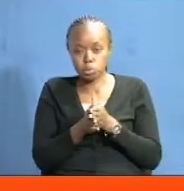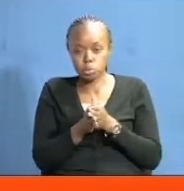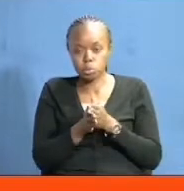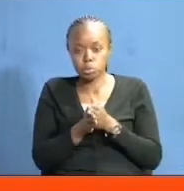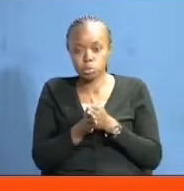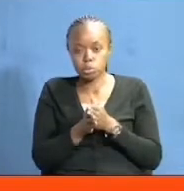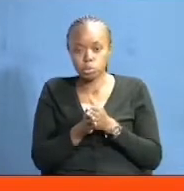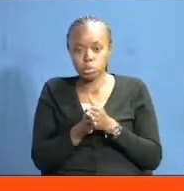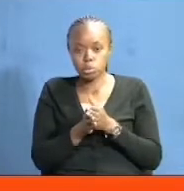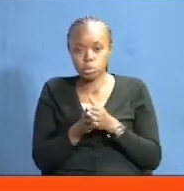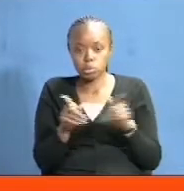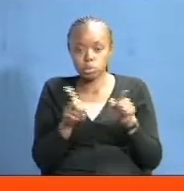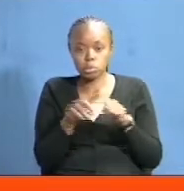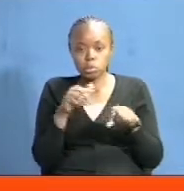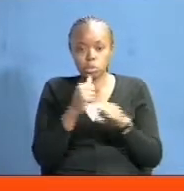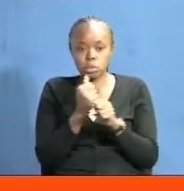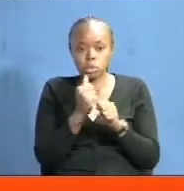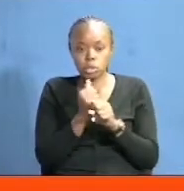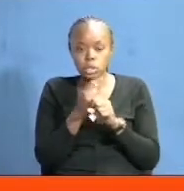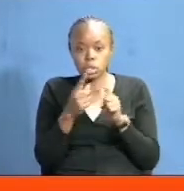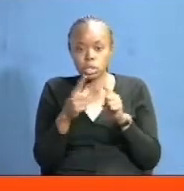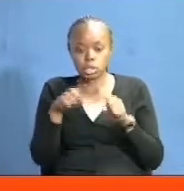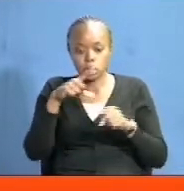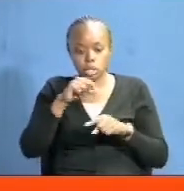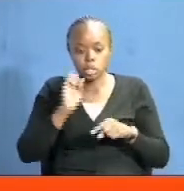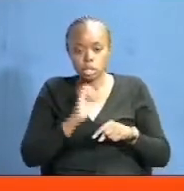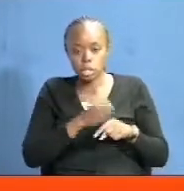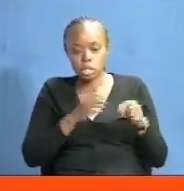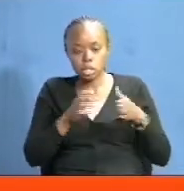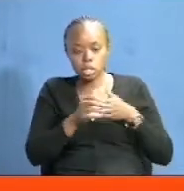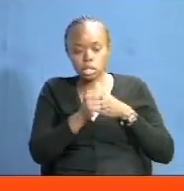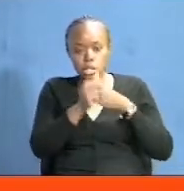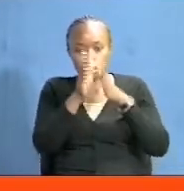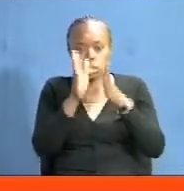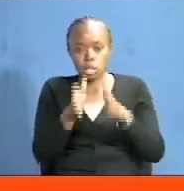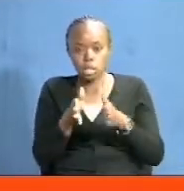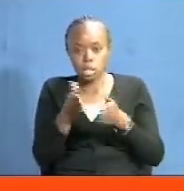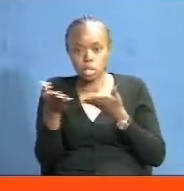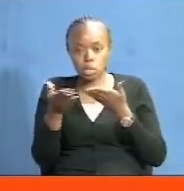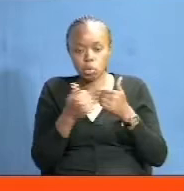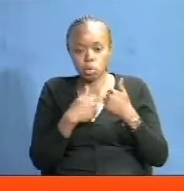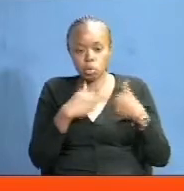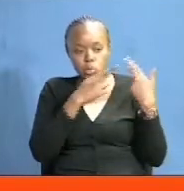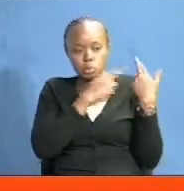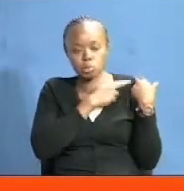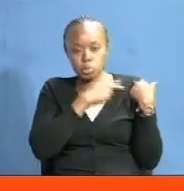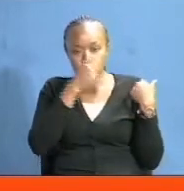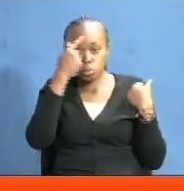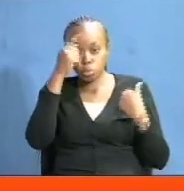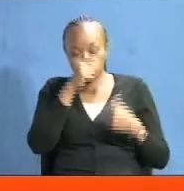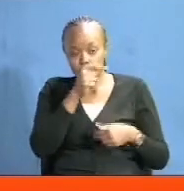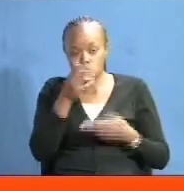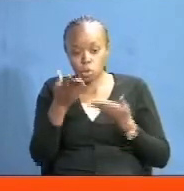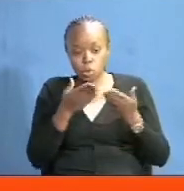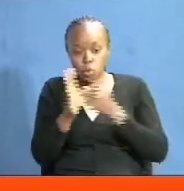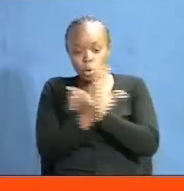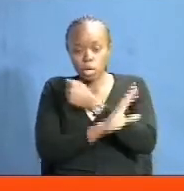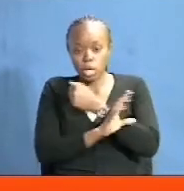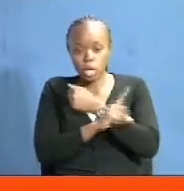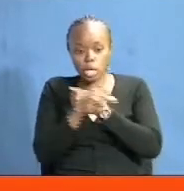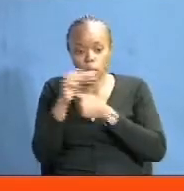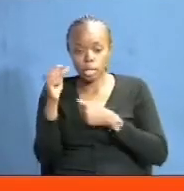we should act to take our leaders on head on, to take responsibility for where the country is headed